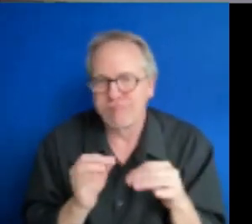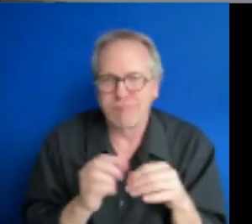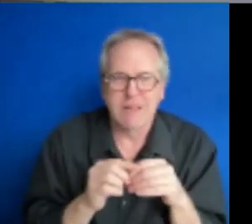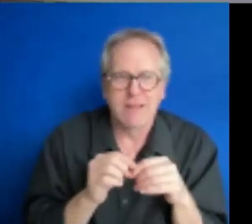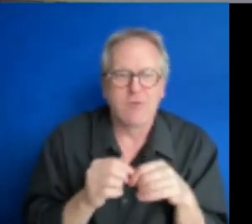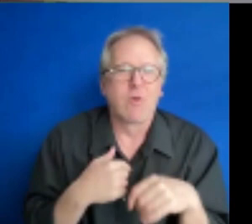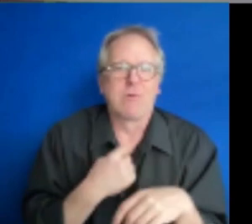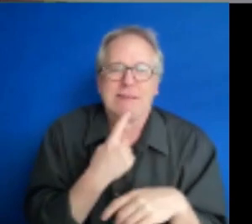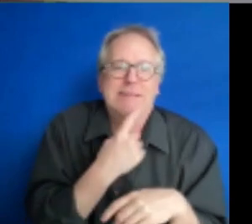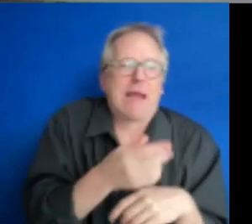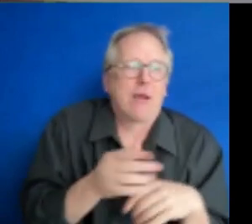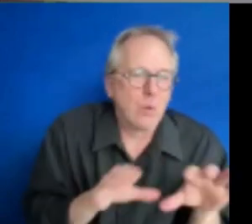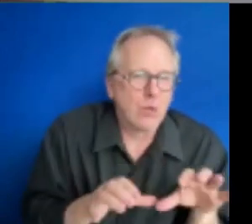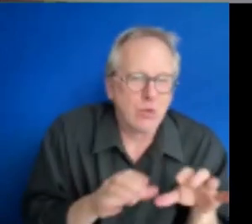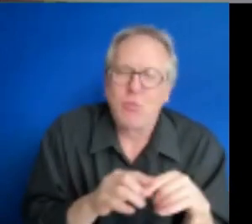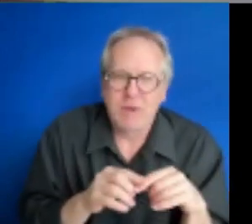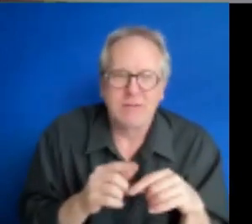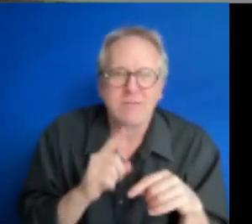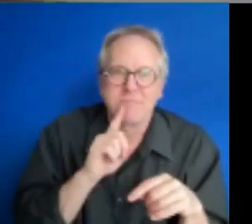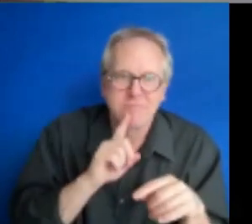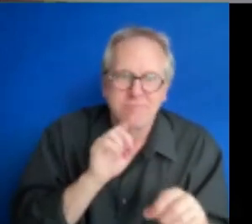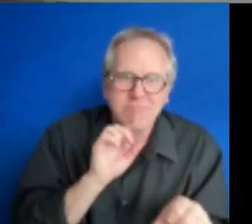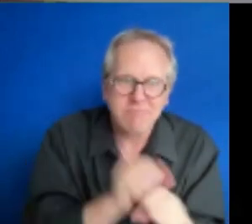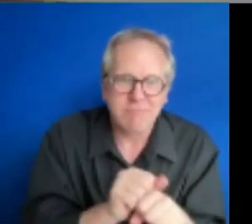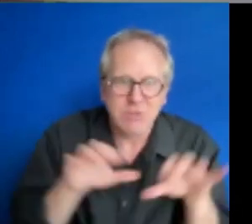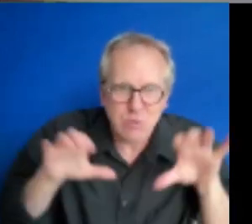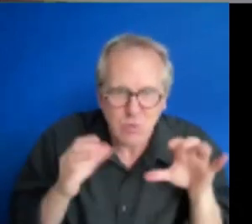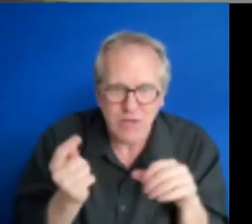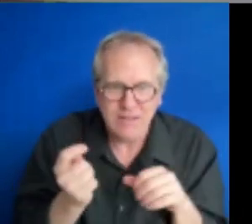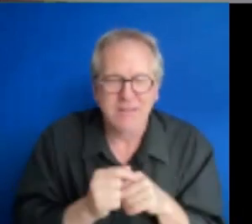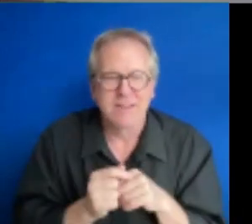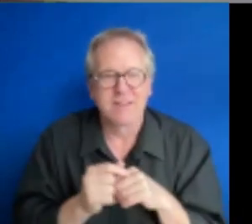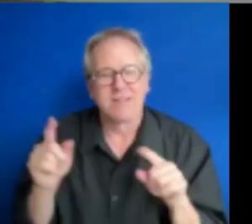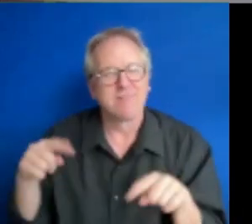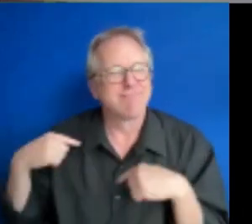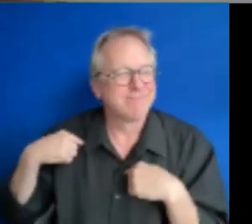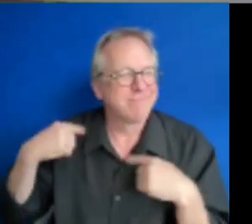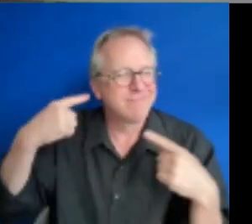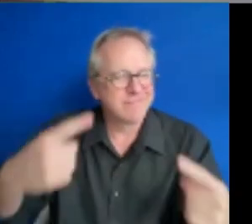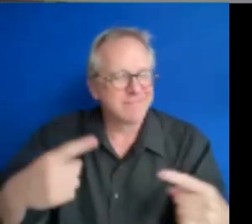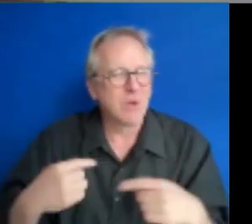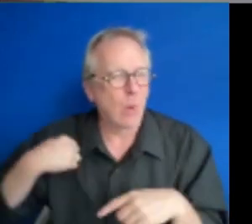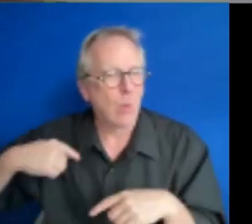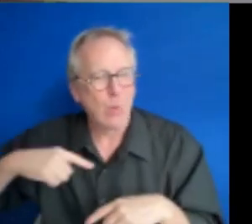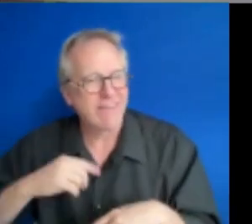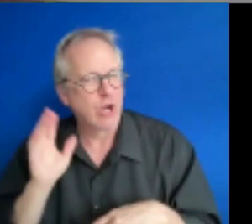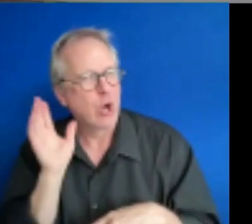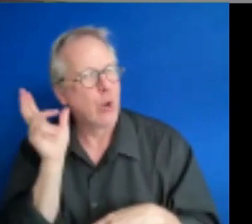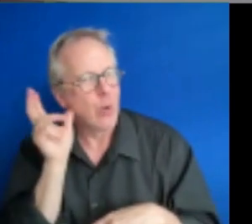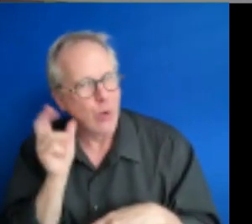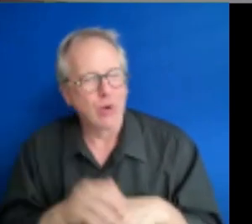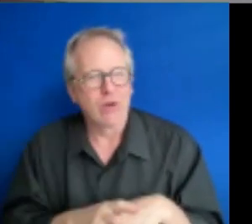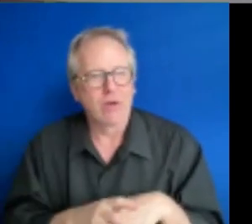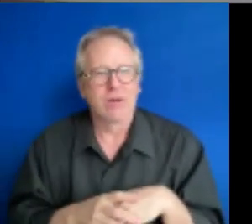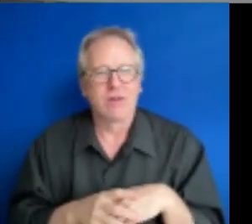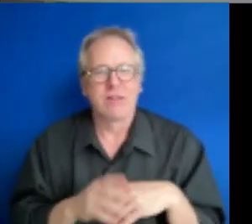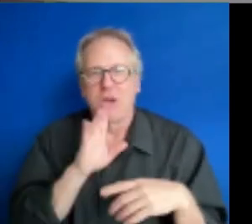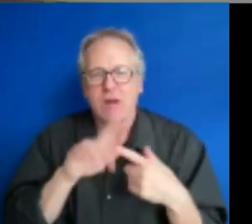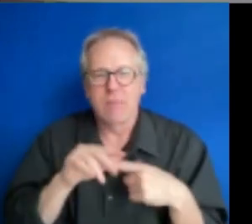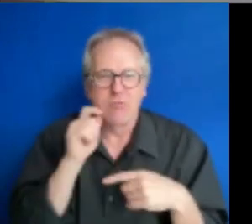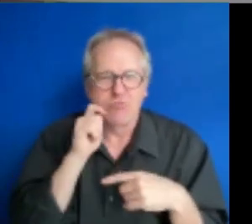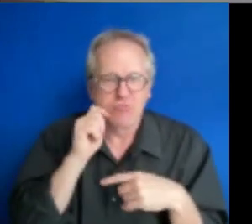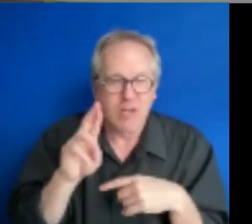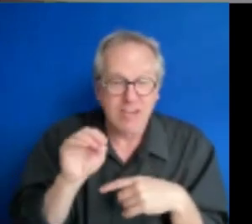we say we're doing. Lots of times over the years, we have heard us talk about racial